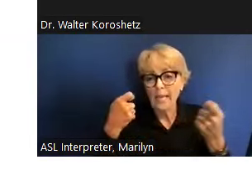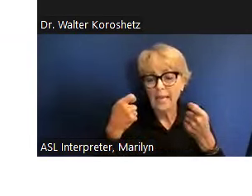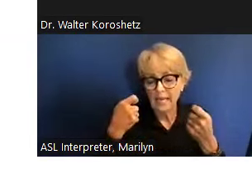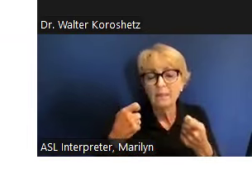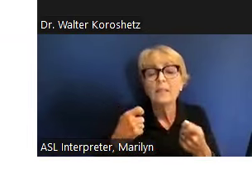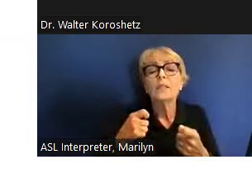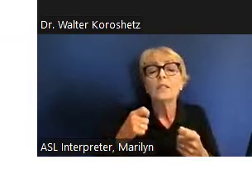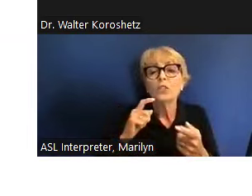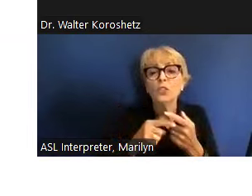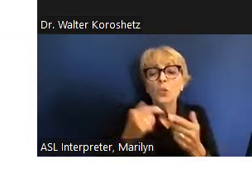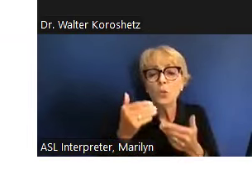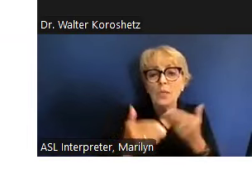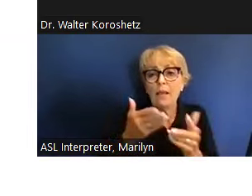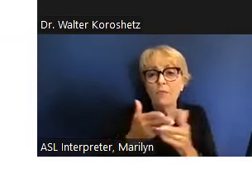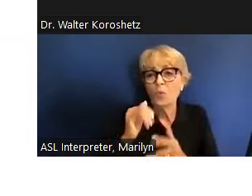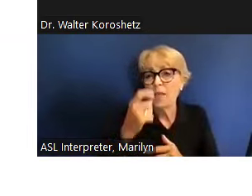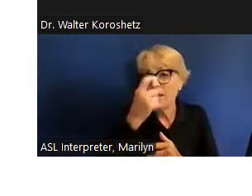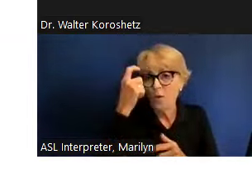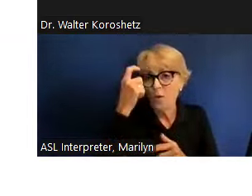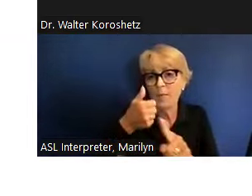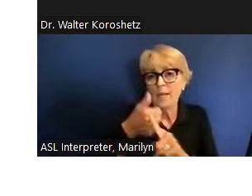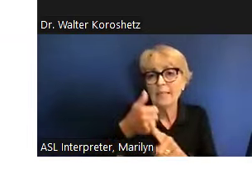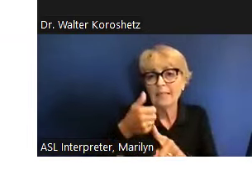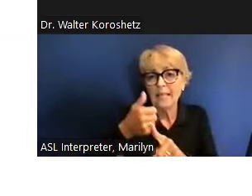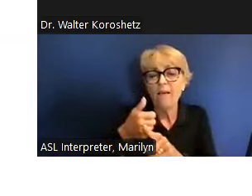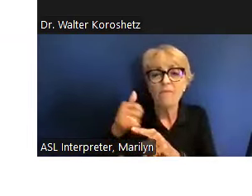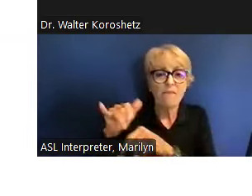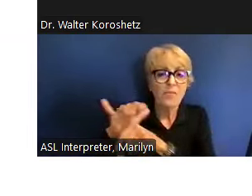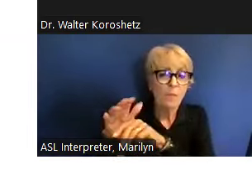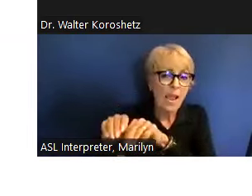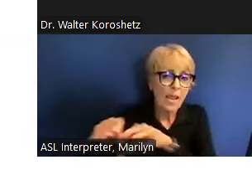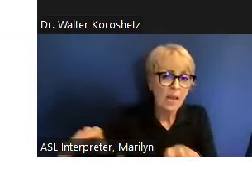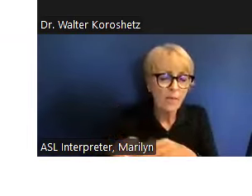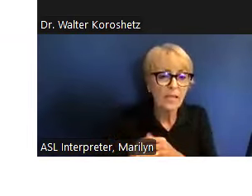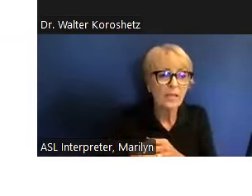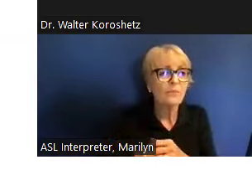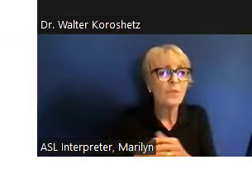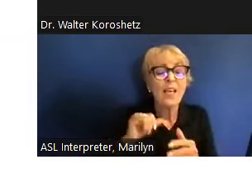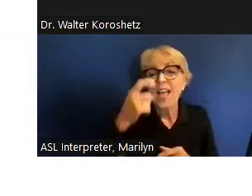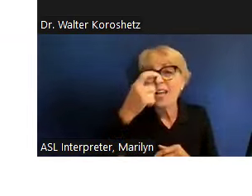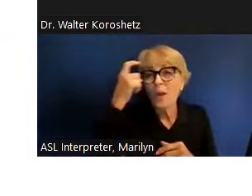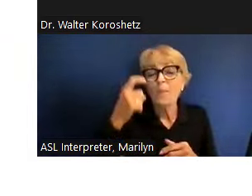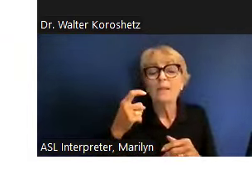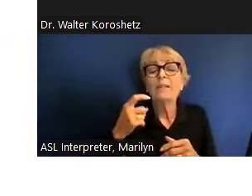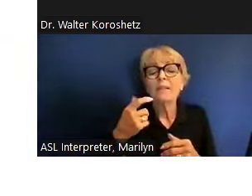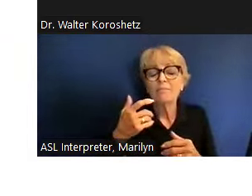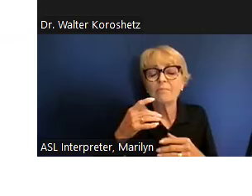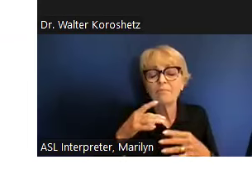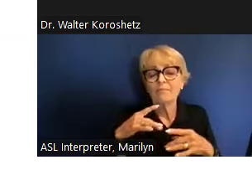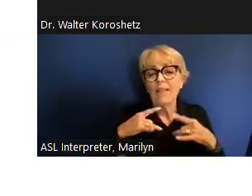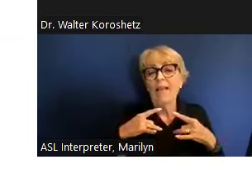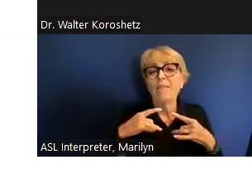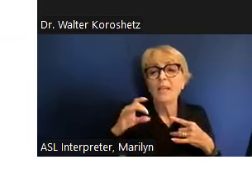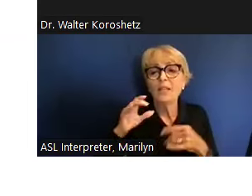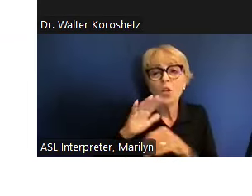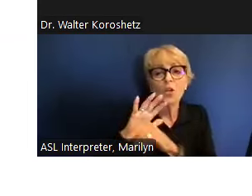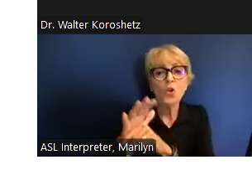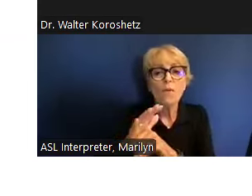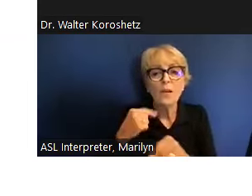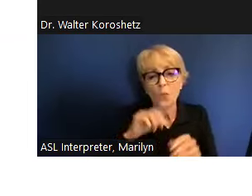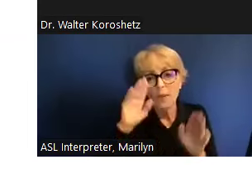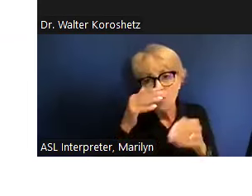the pandemic itself, or the traumatic experience of having had COVID. So we really focus on some of those